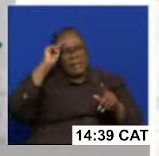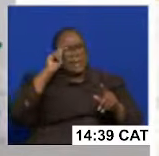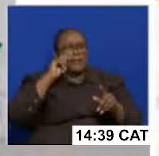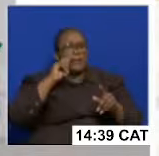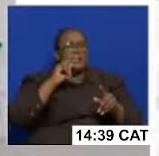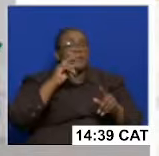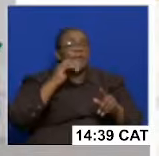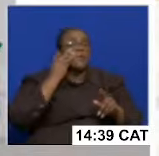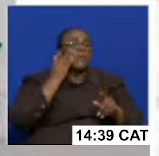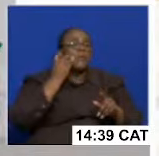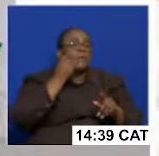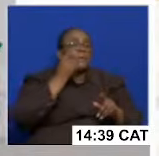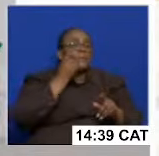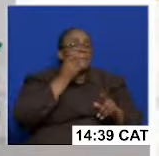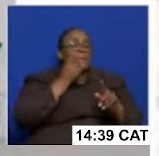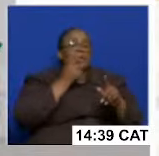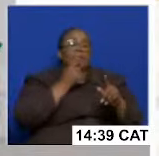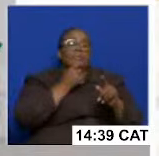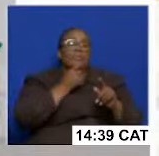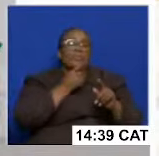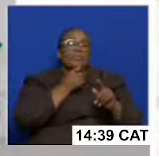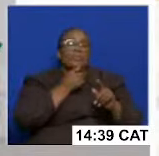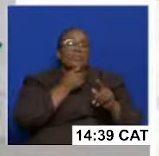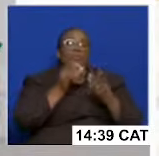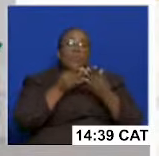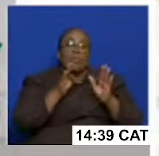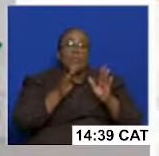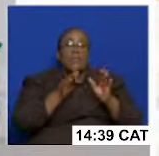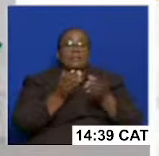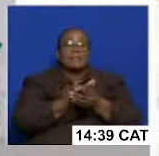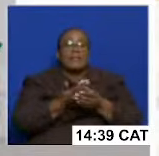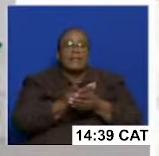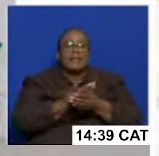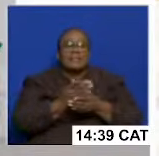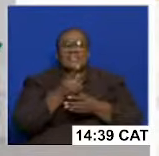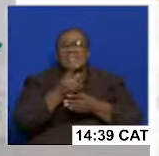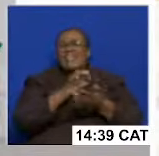her was, "Okay, dear, true." What are you saying is true there?